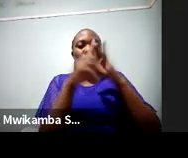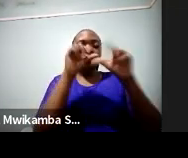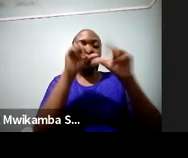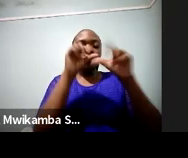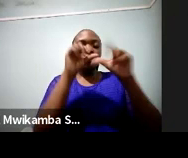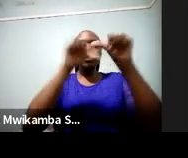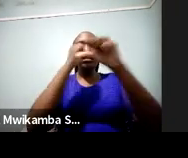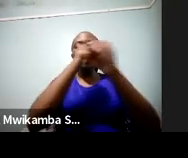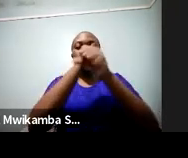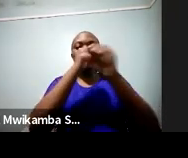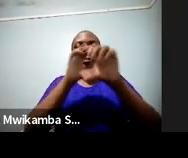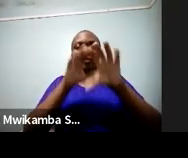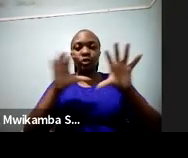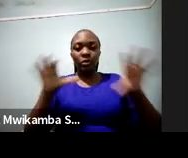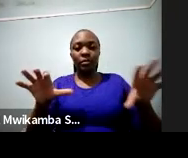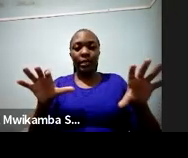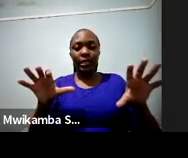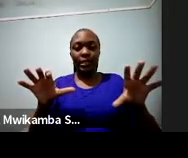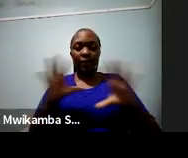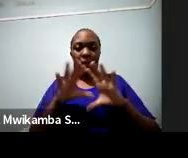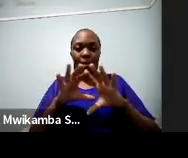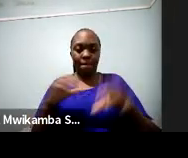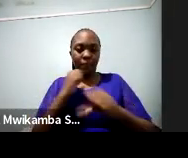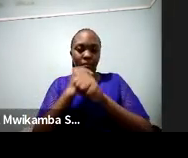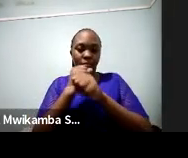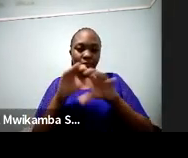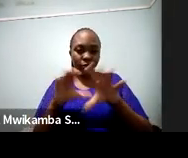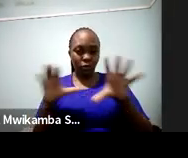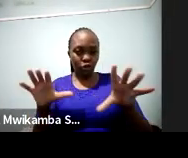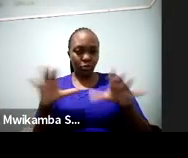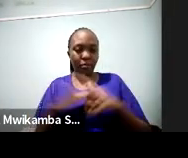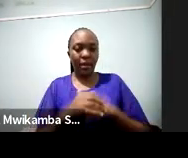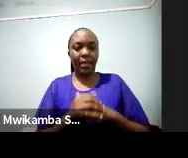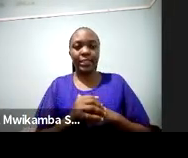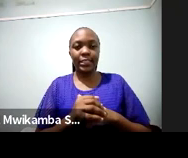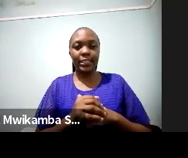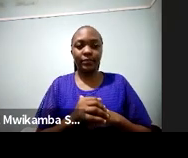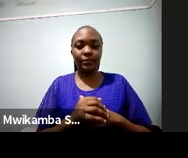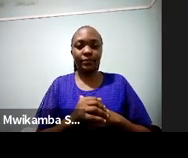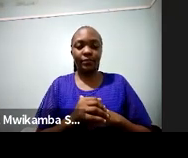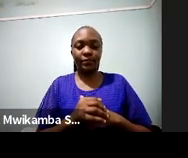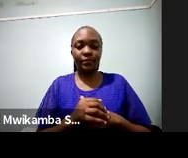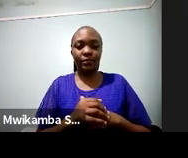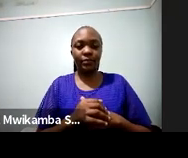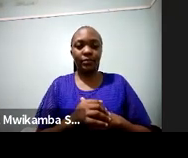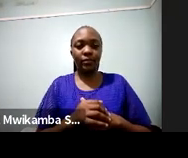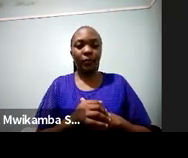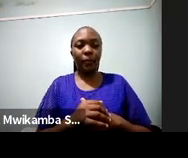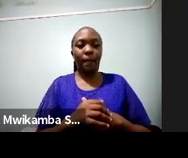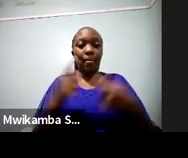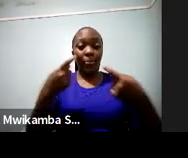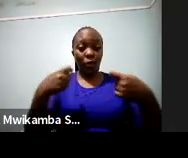that you and as many of you as possible can be able to connect to the job market. We are trying to address that problem where we have